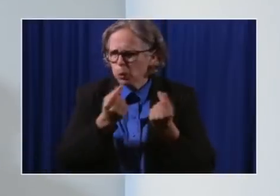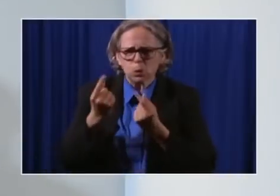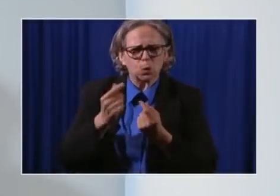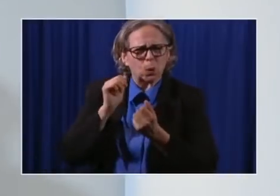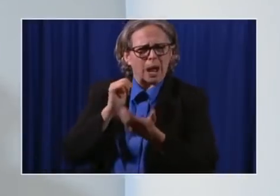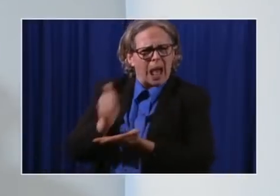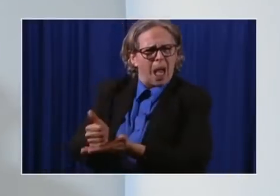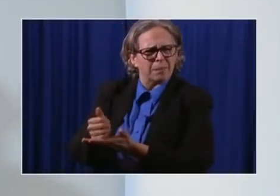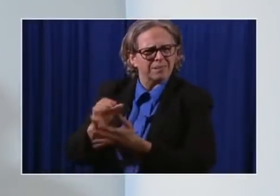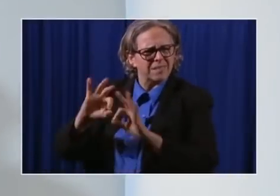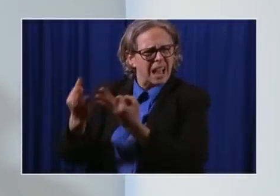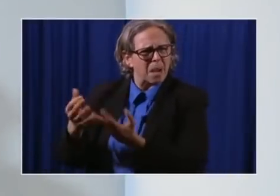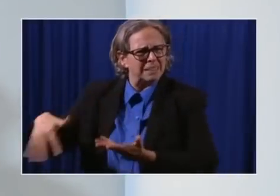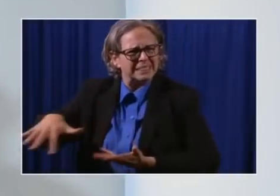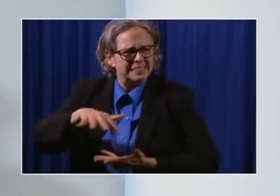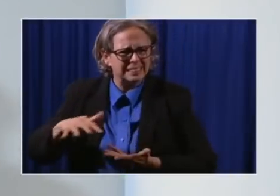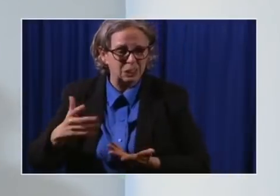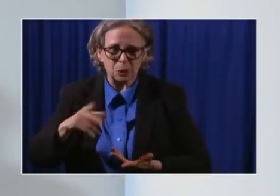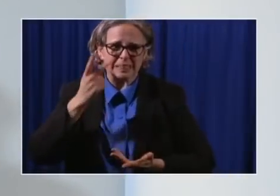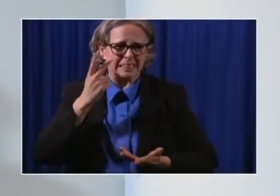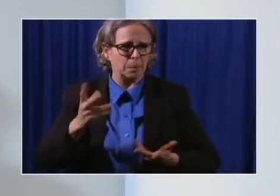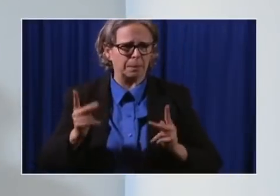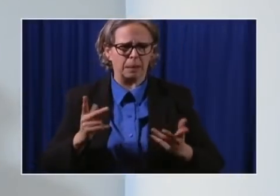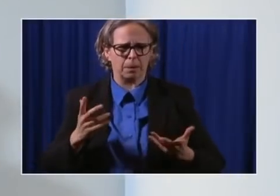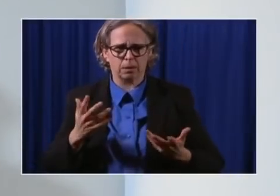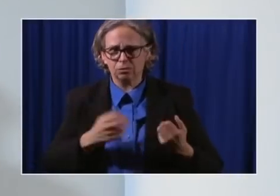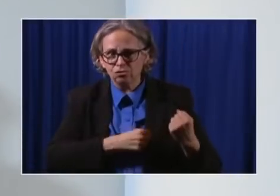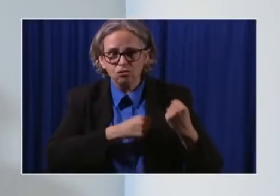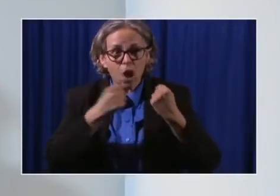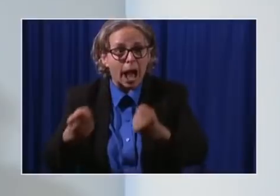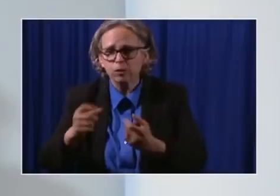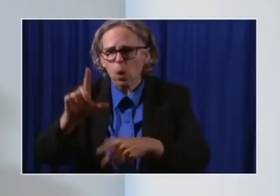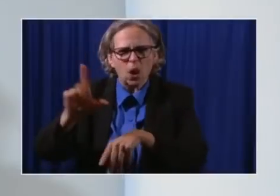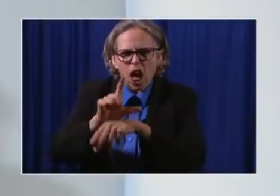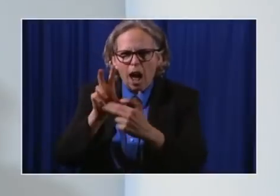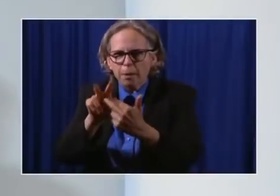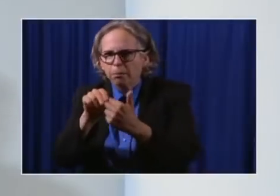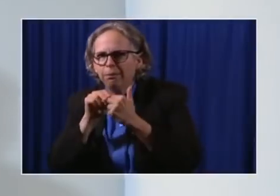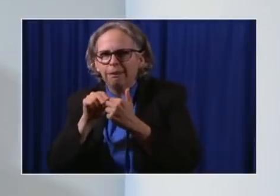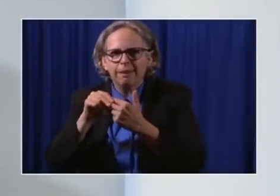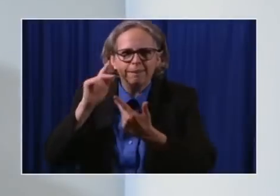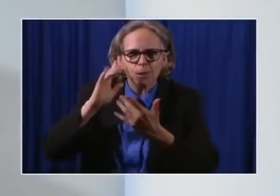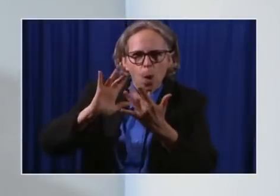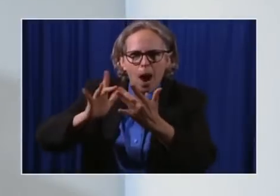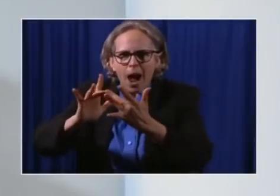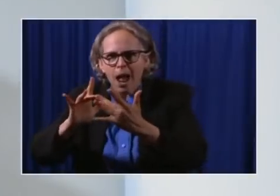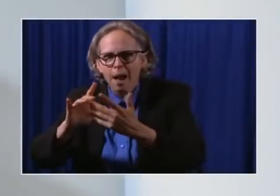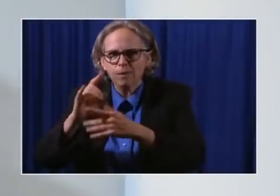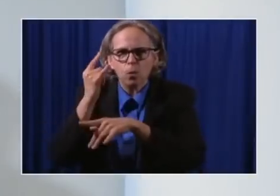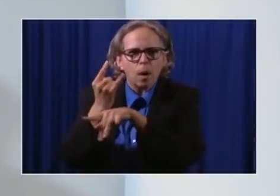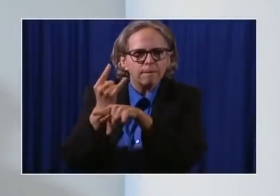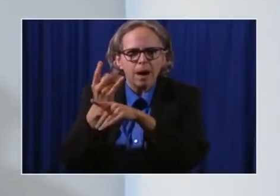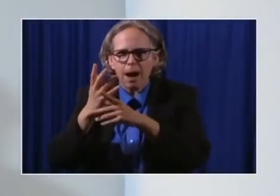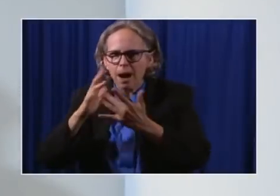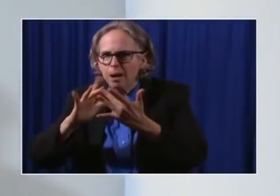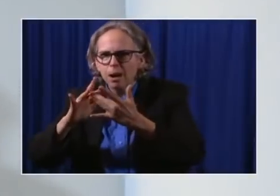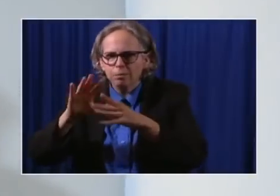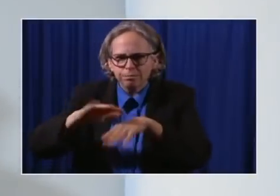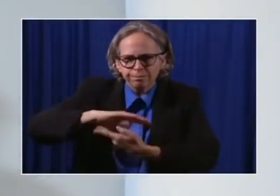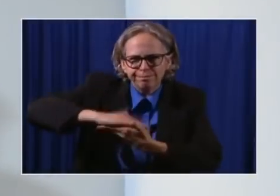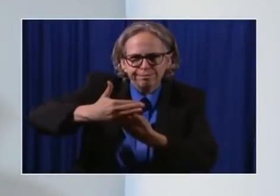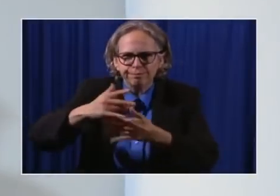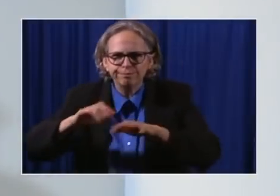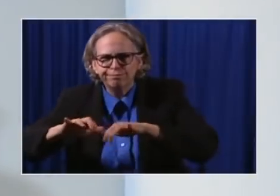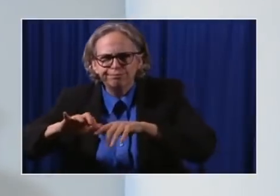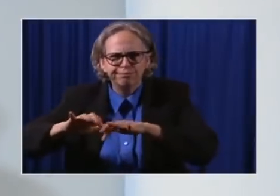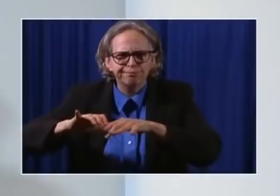parking lots to do their homework, or many kids who are trying to gain access through the Wi-Fi that the